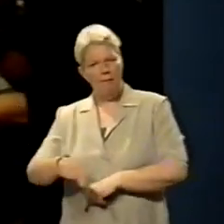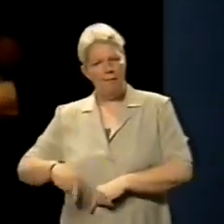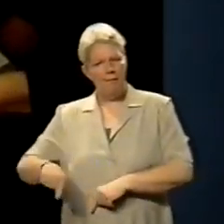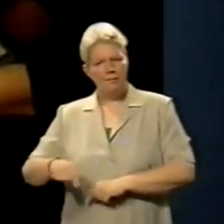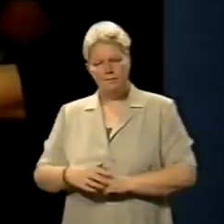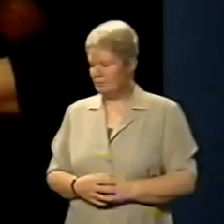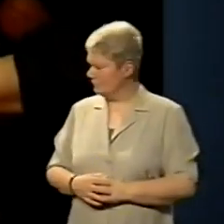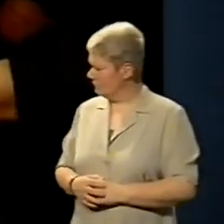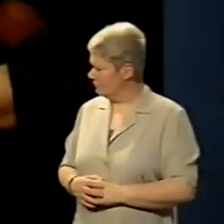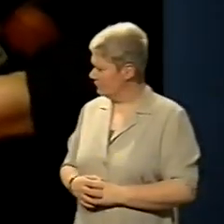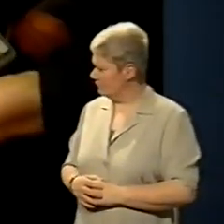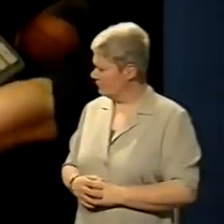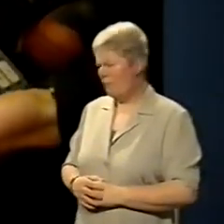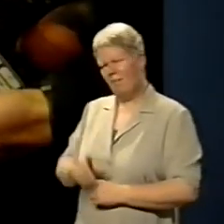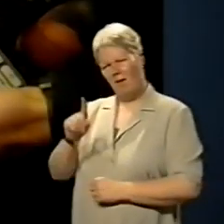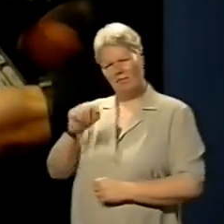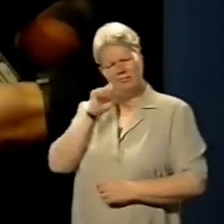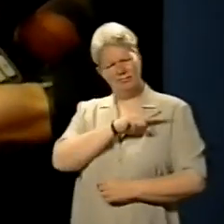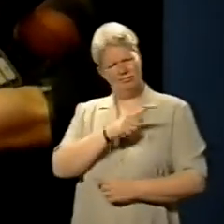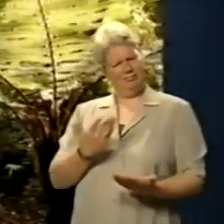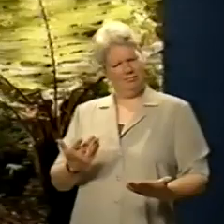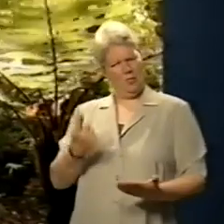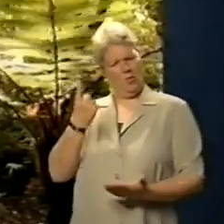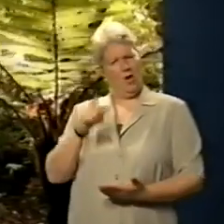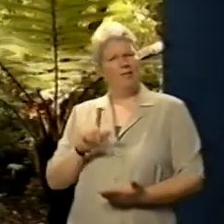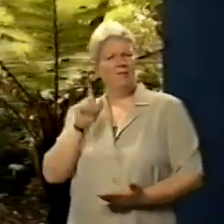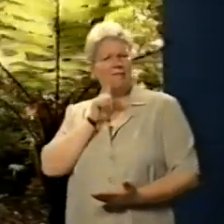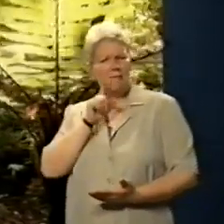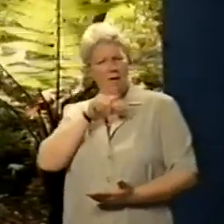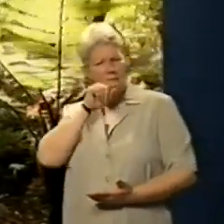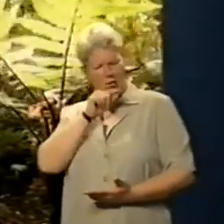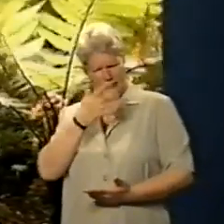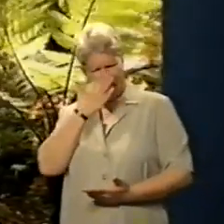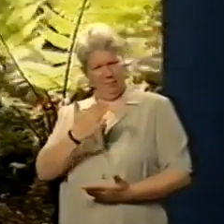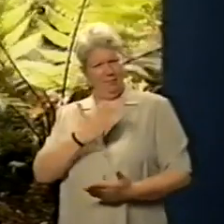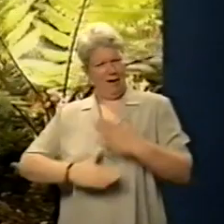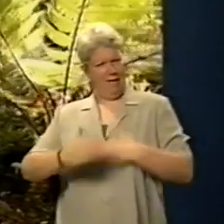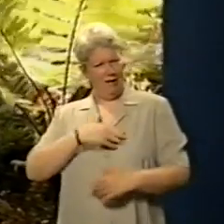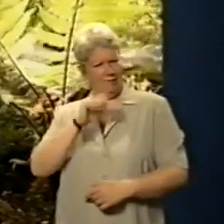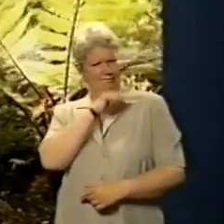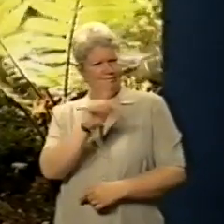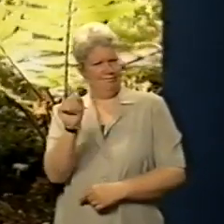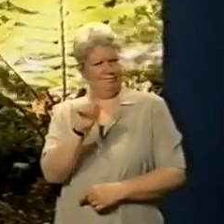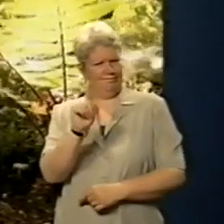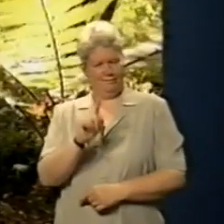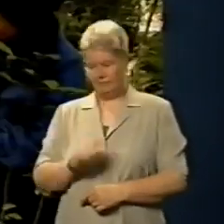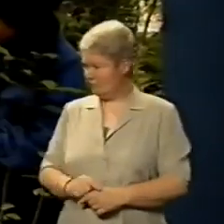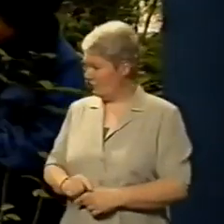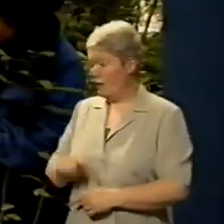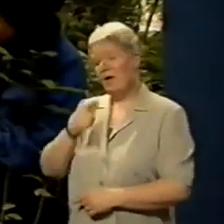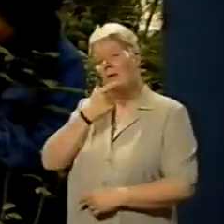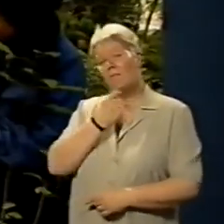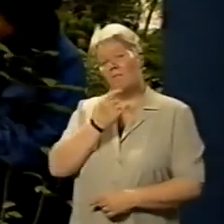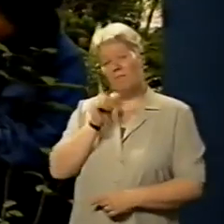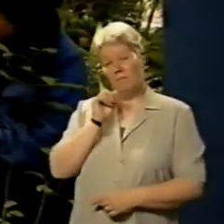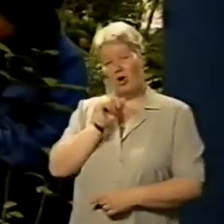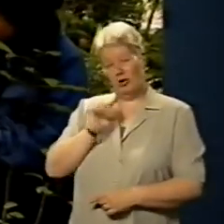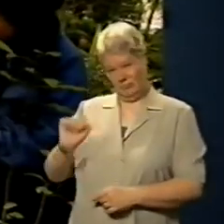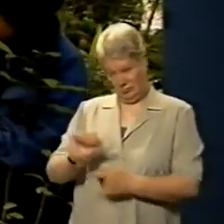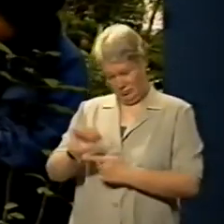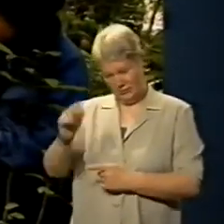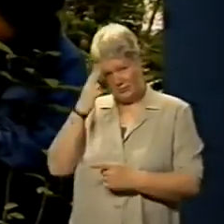But at this station, there's a mystery. One of the female kakapo has been acting strangely. This belongs to a bird called Margaret Marie, and we're